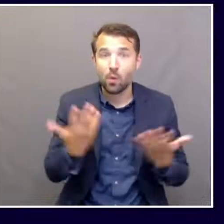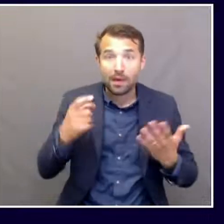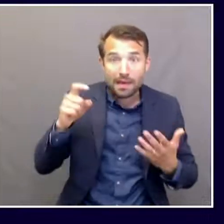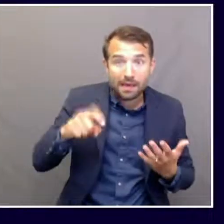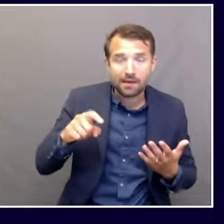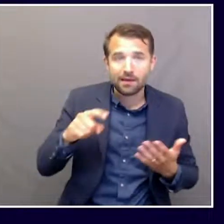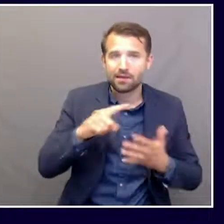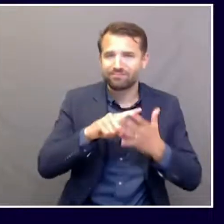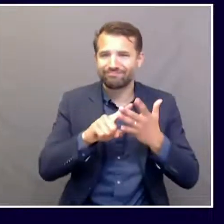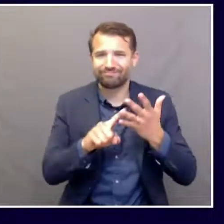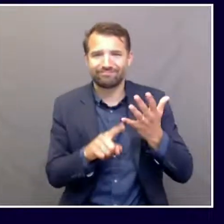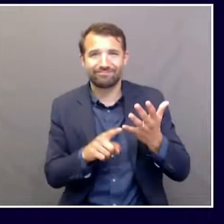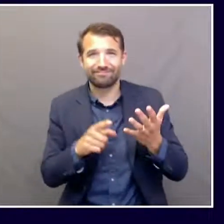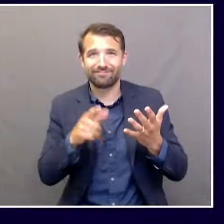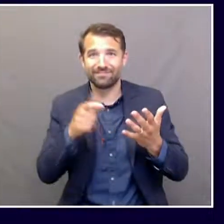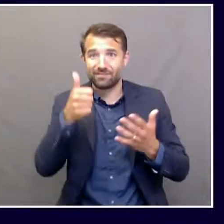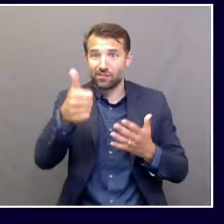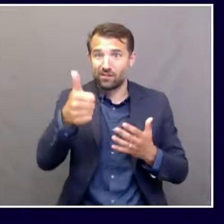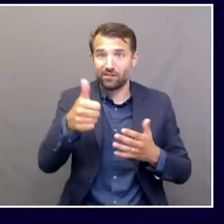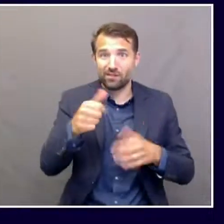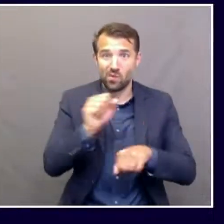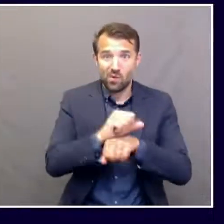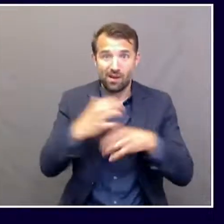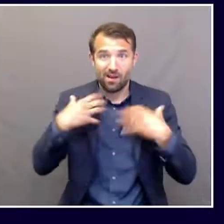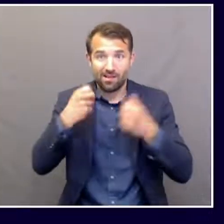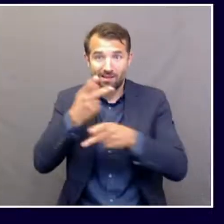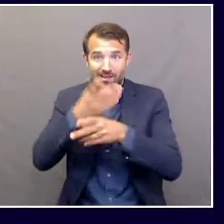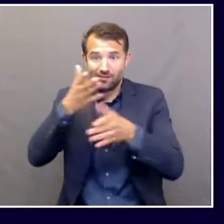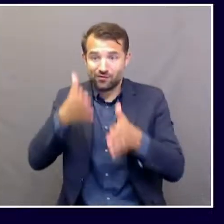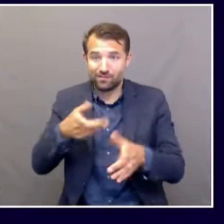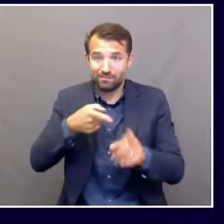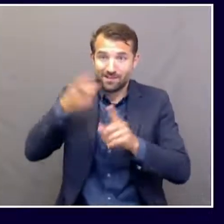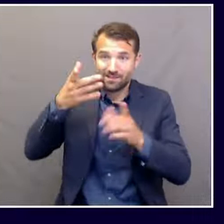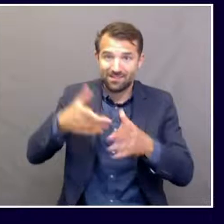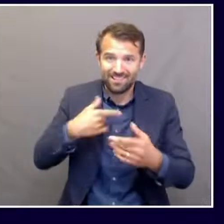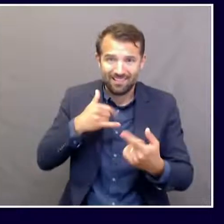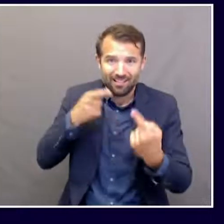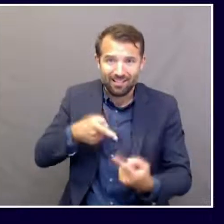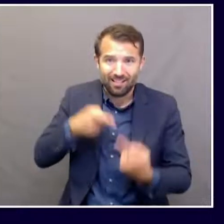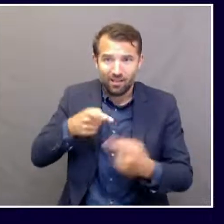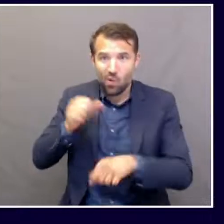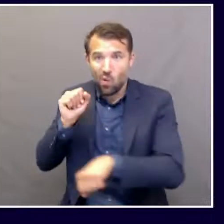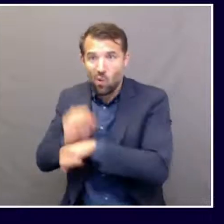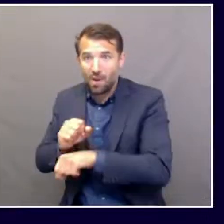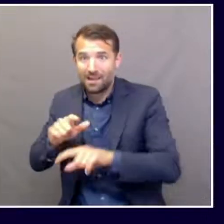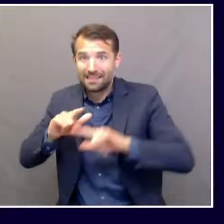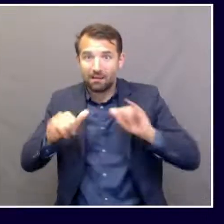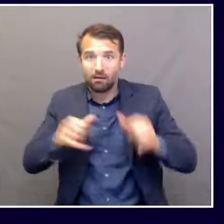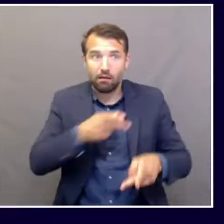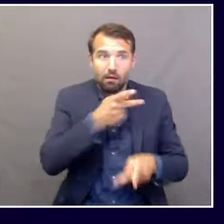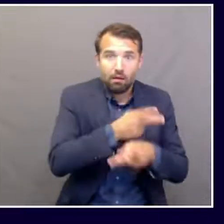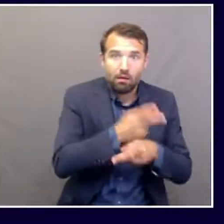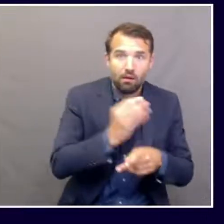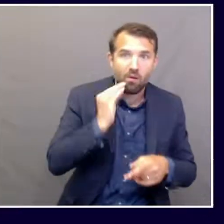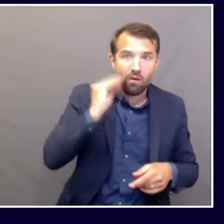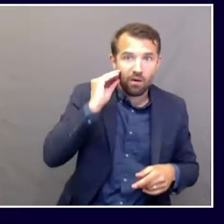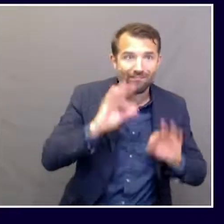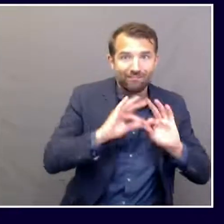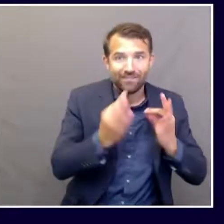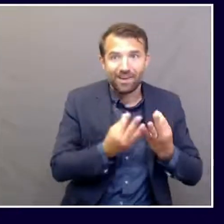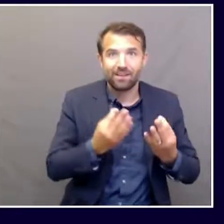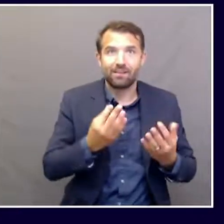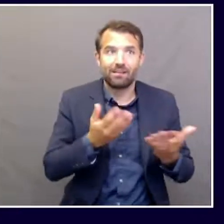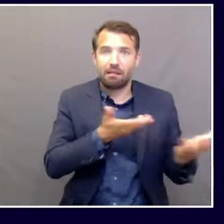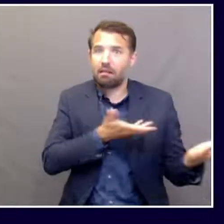for people during the pandemic, to people on the front lines in different areas. We have different programs for different types of people to make sure that we